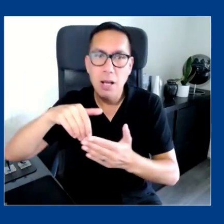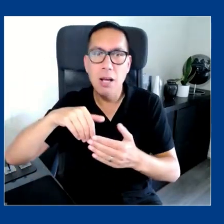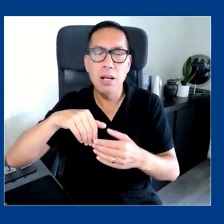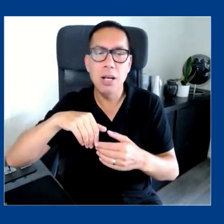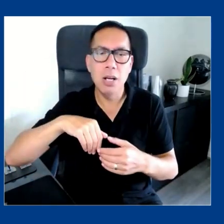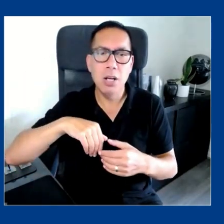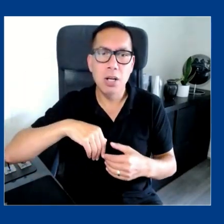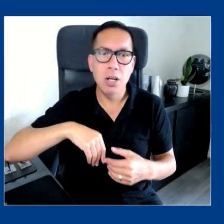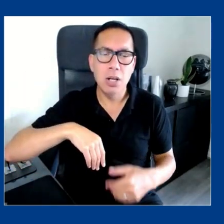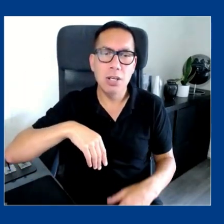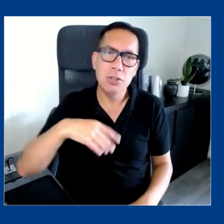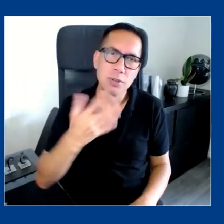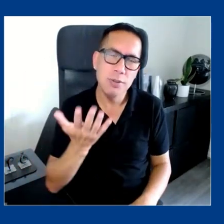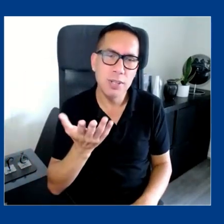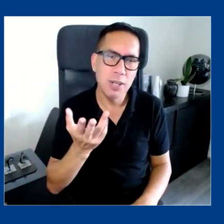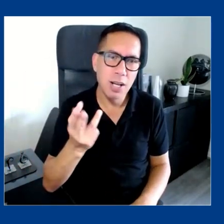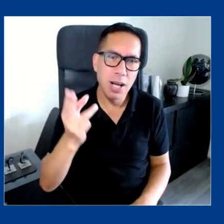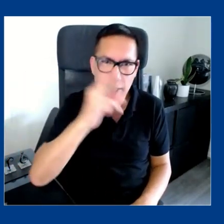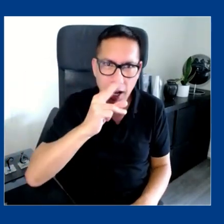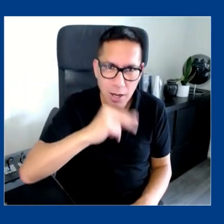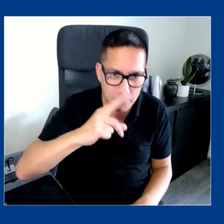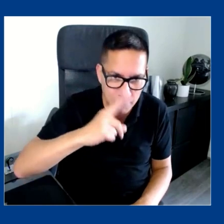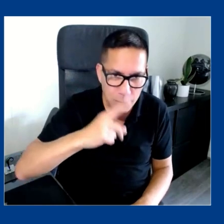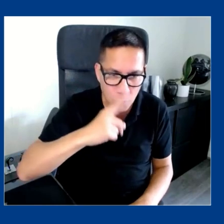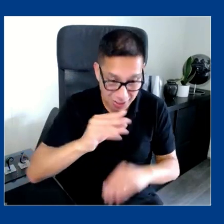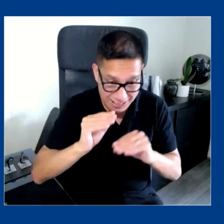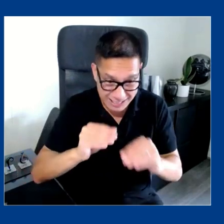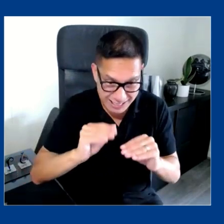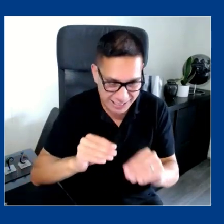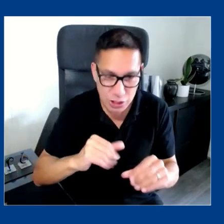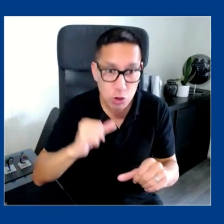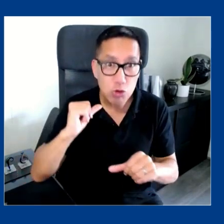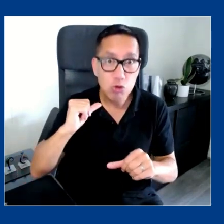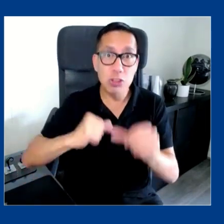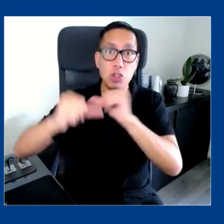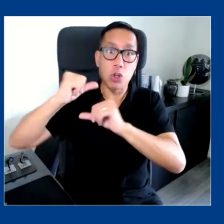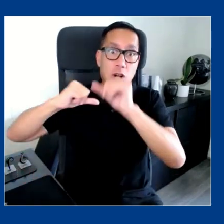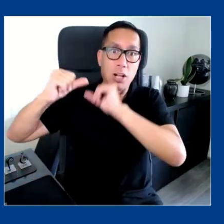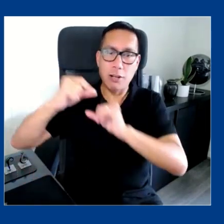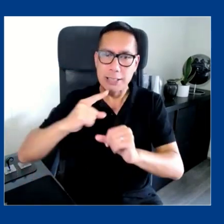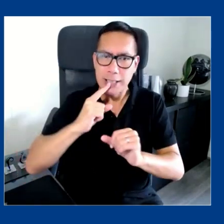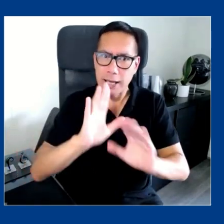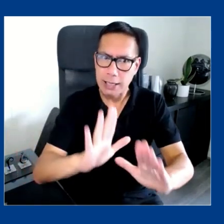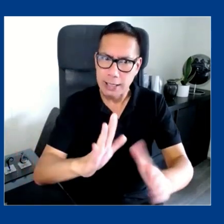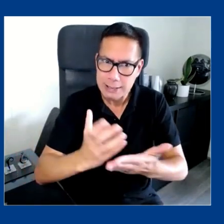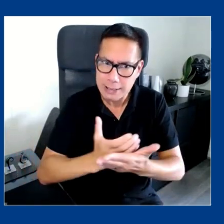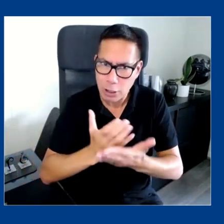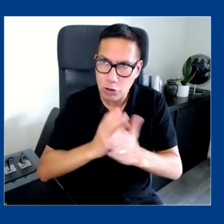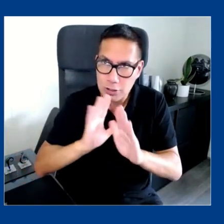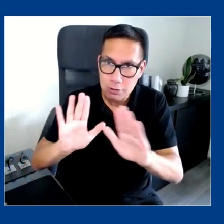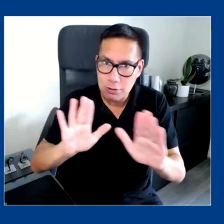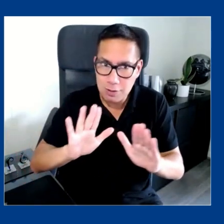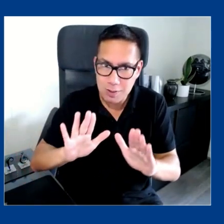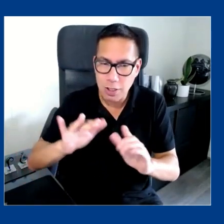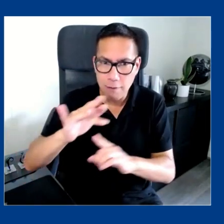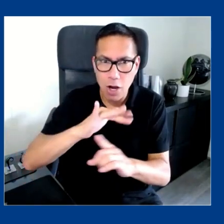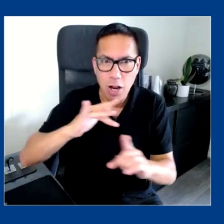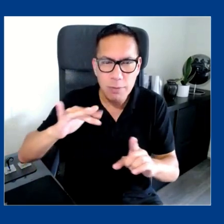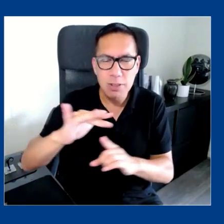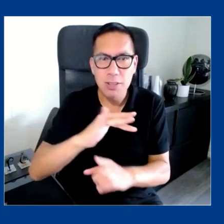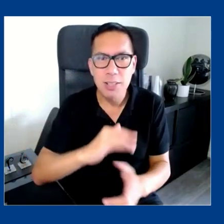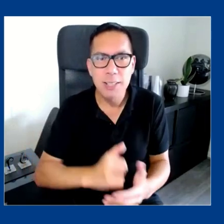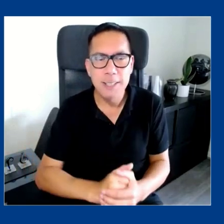abandoned the traditional practices of the sacredness of the environment and